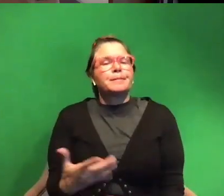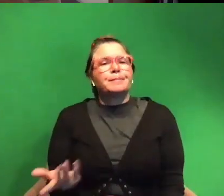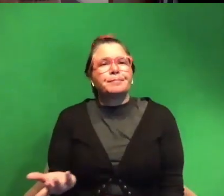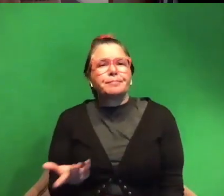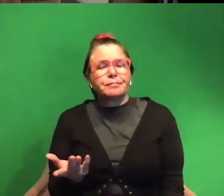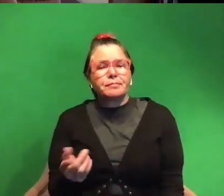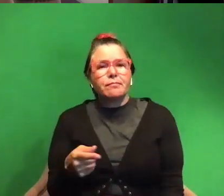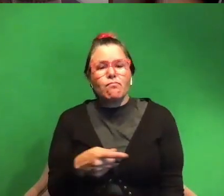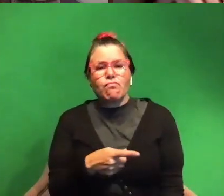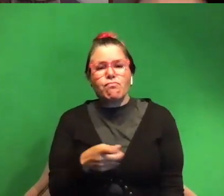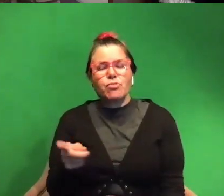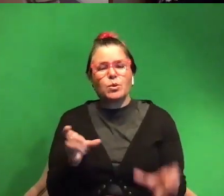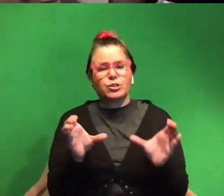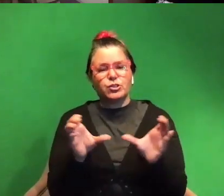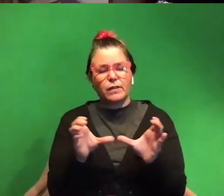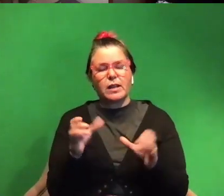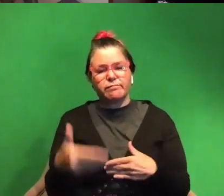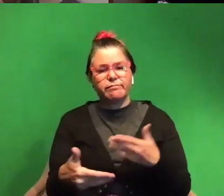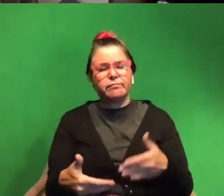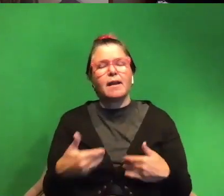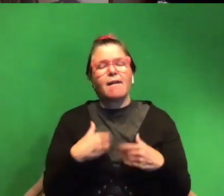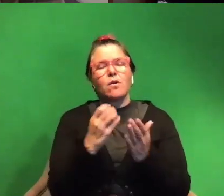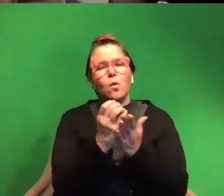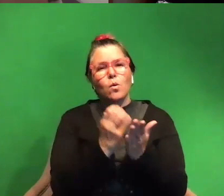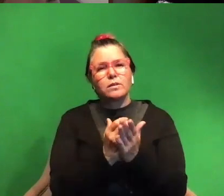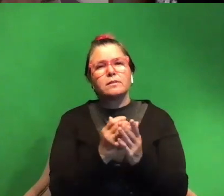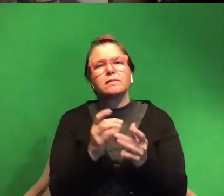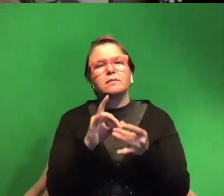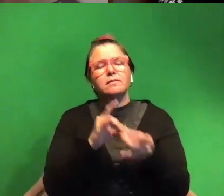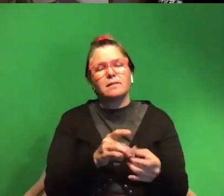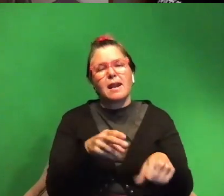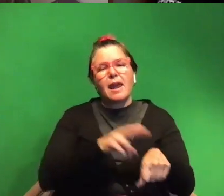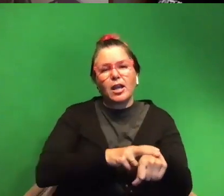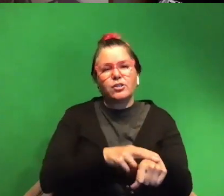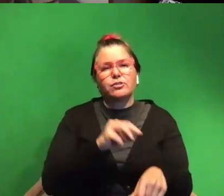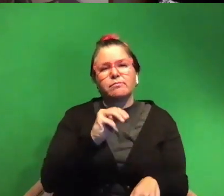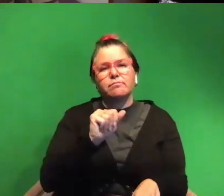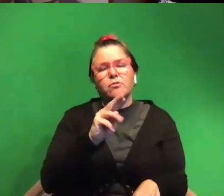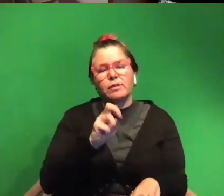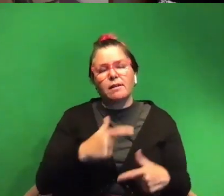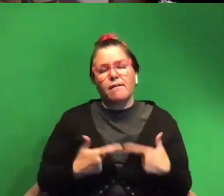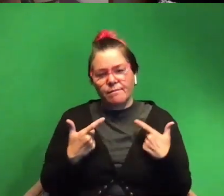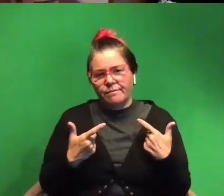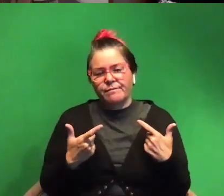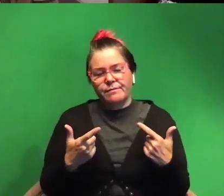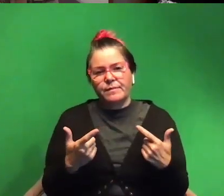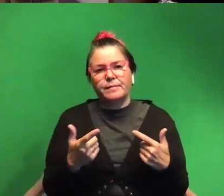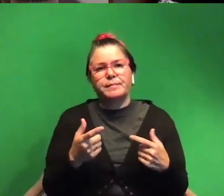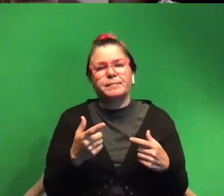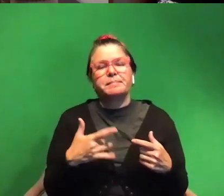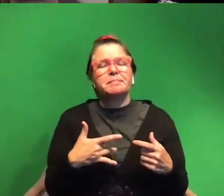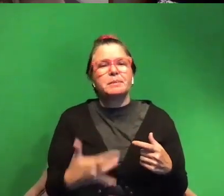in those certifications, they have courses that are about nature, about marine life. And a lot of those